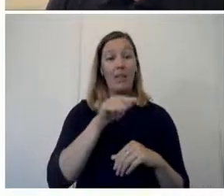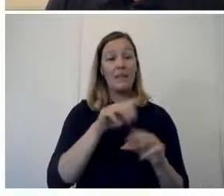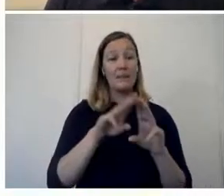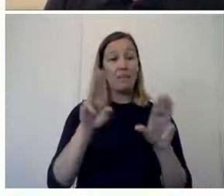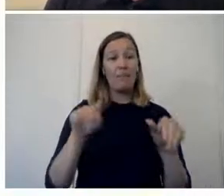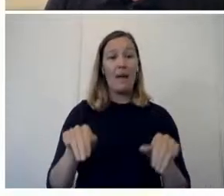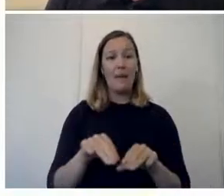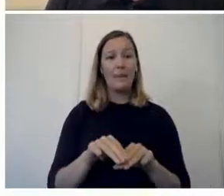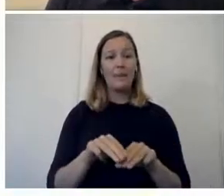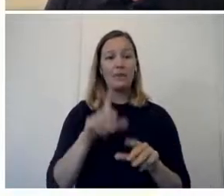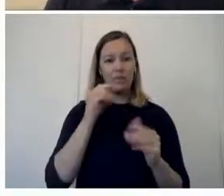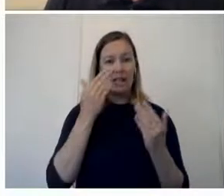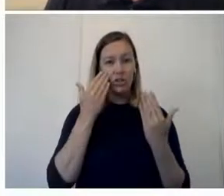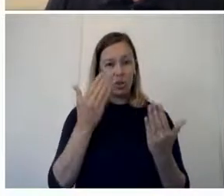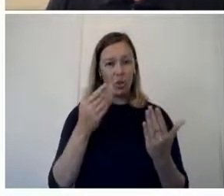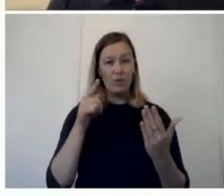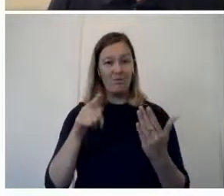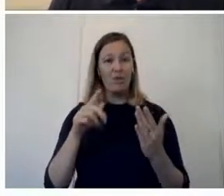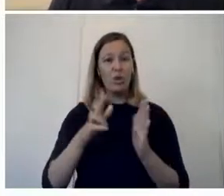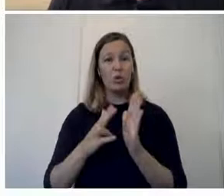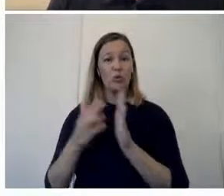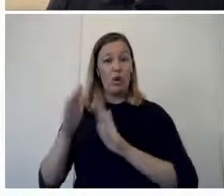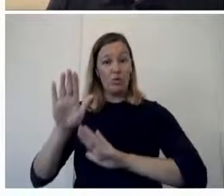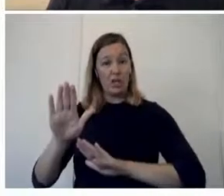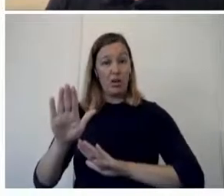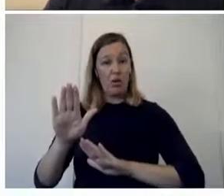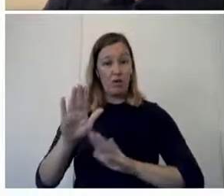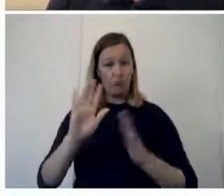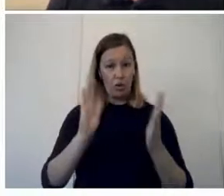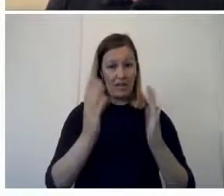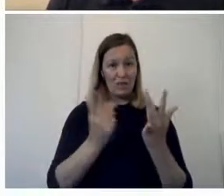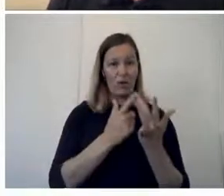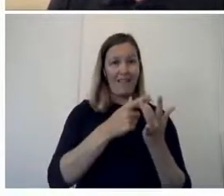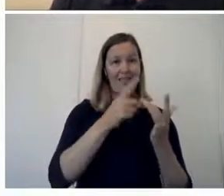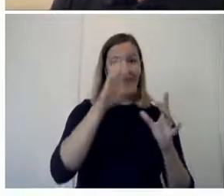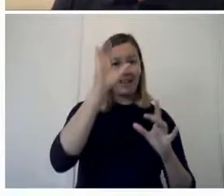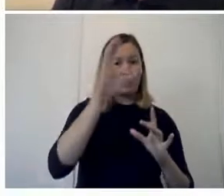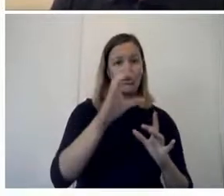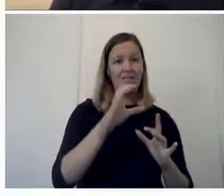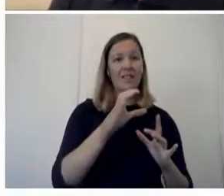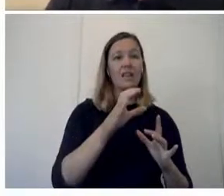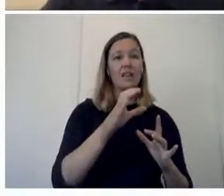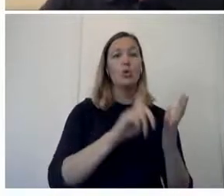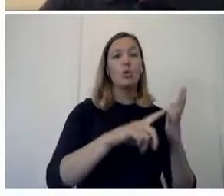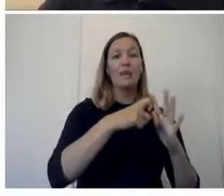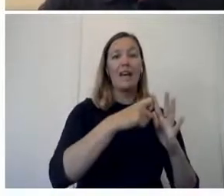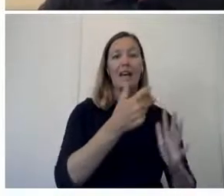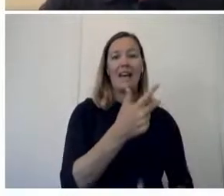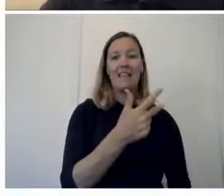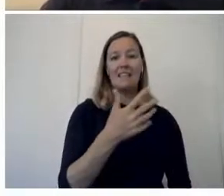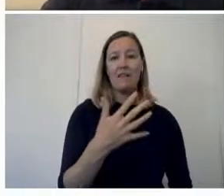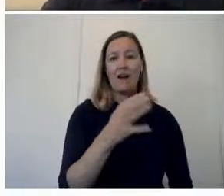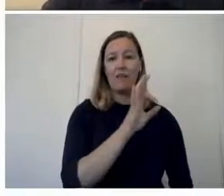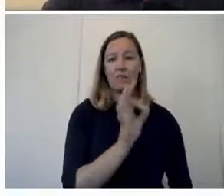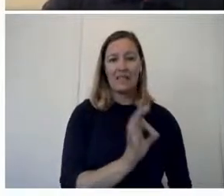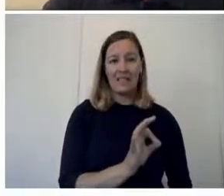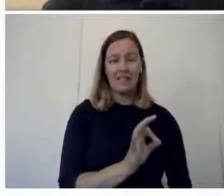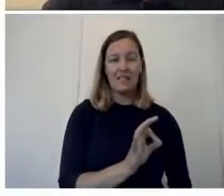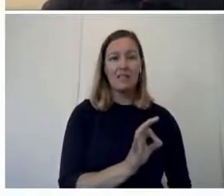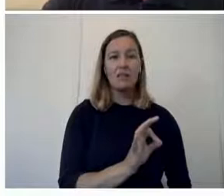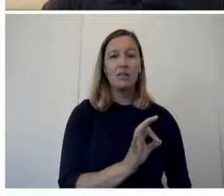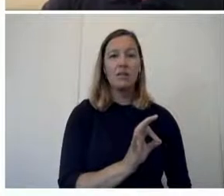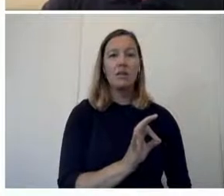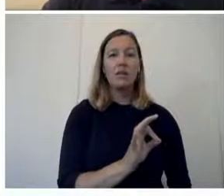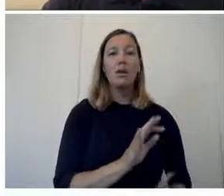to other places around the world. The UK there is 85%, and that's the equivalent